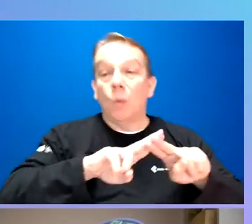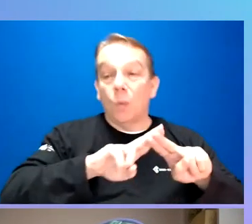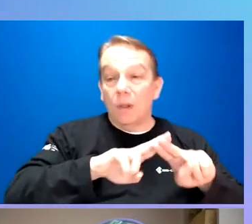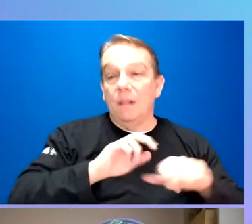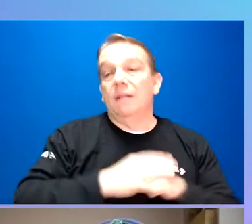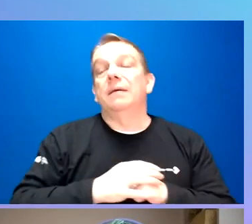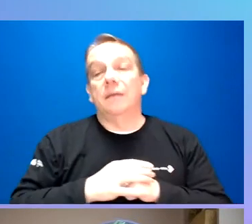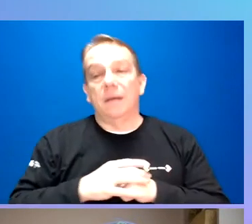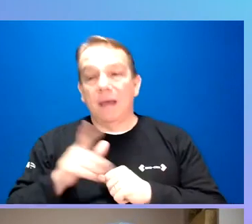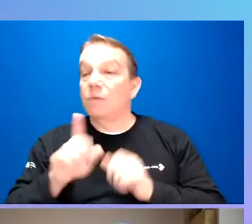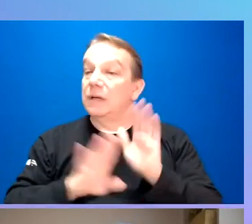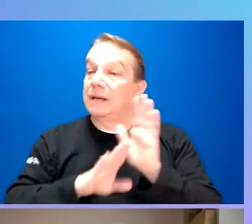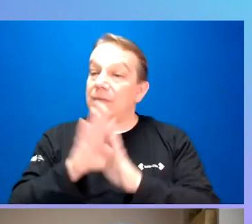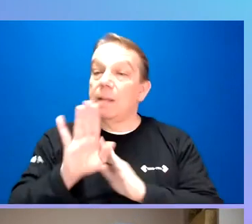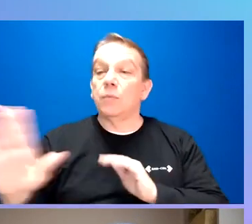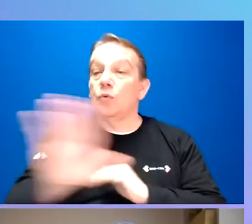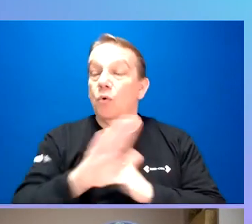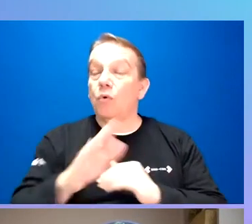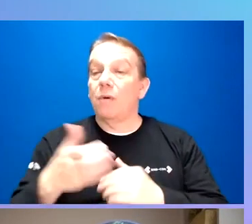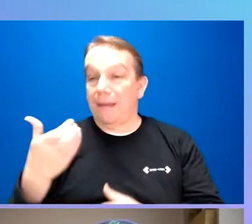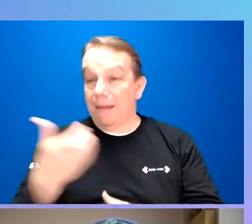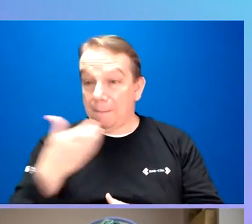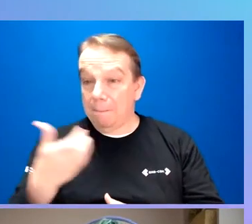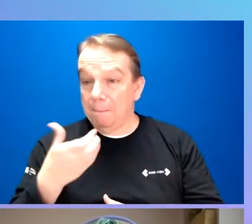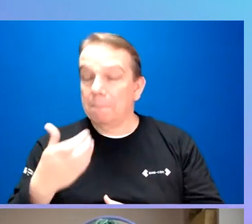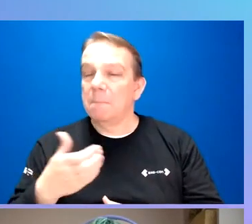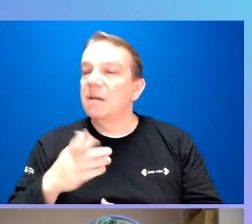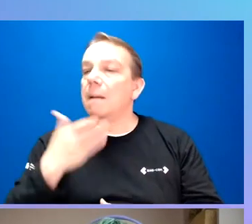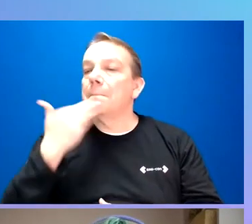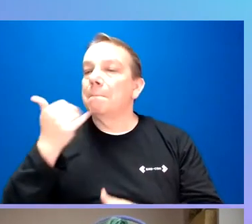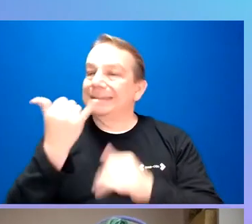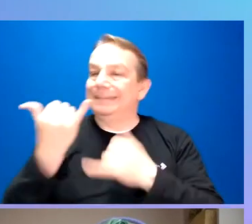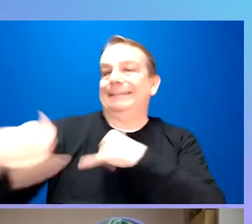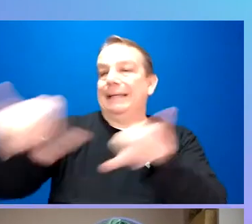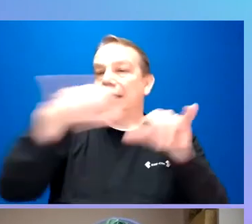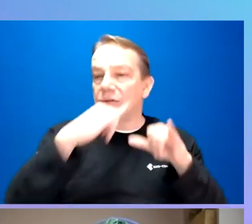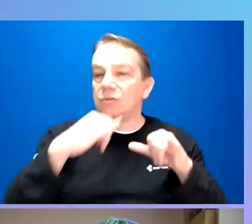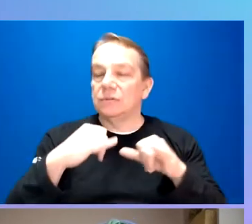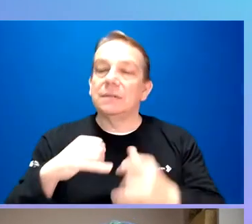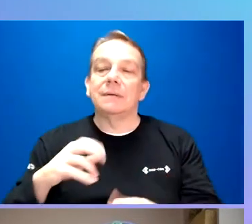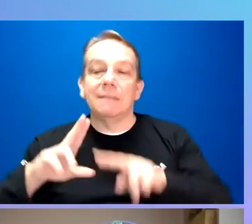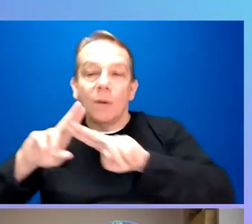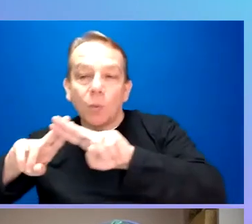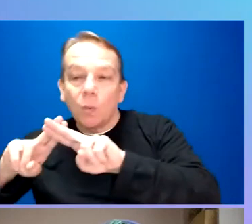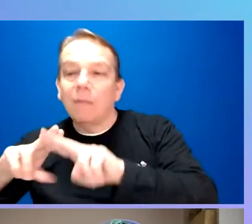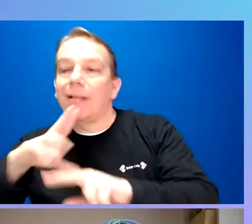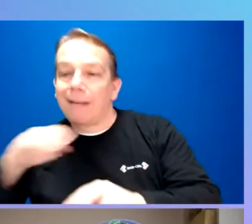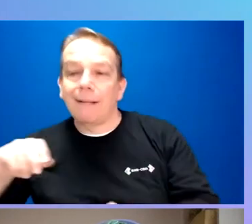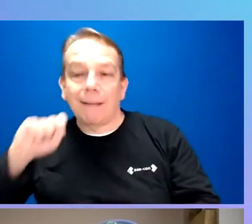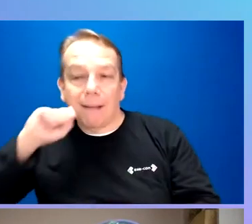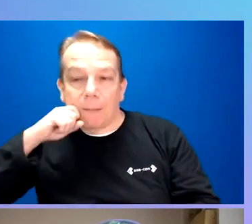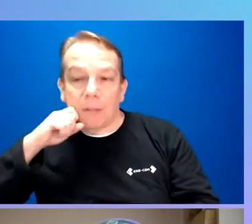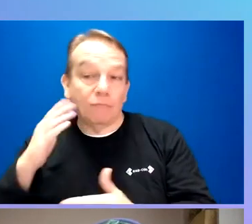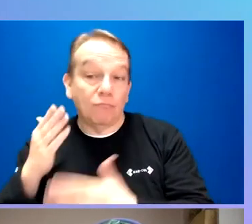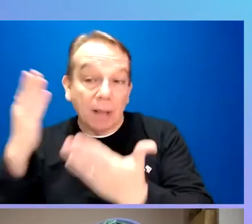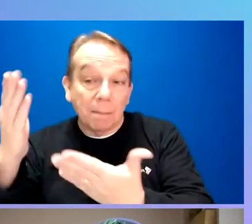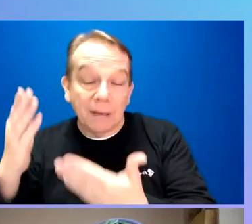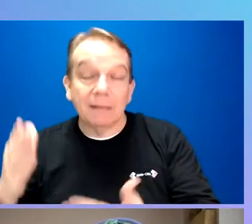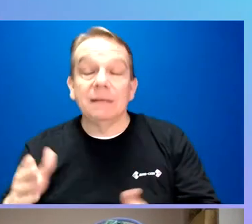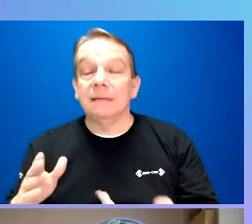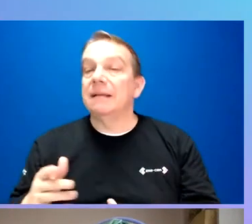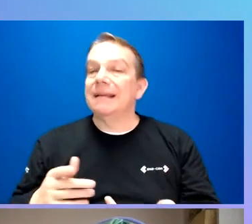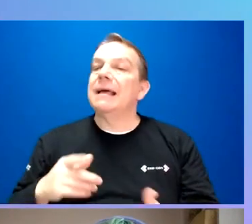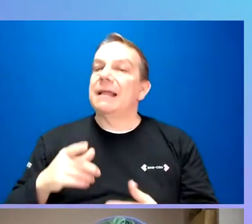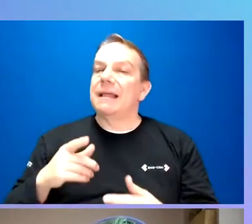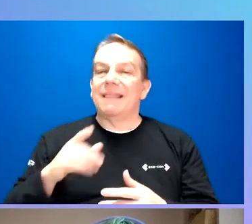developing your native mobile app just to the best standards of what Apple and Google recommend, the ATs ensure that this issue doesn't